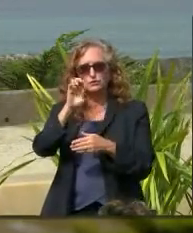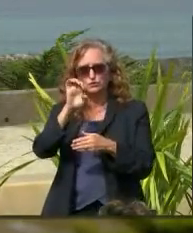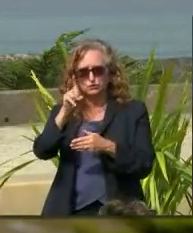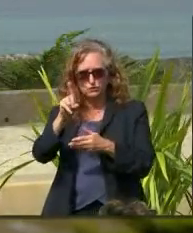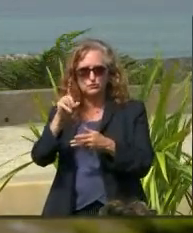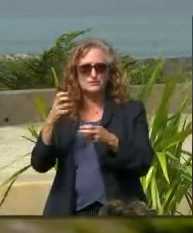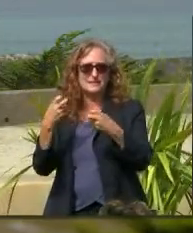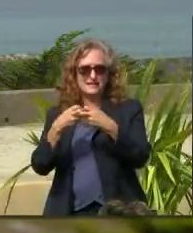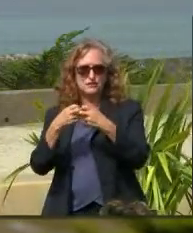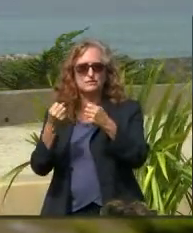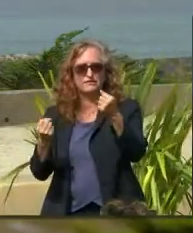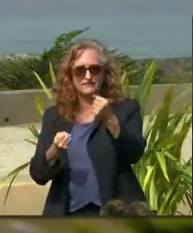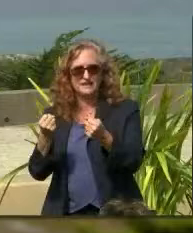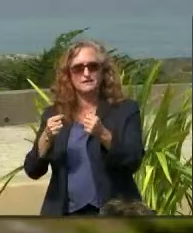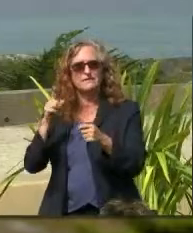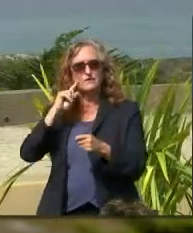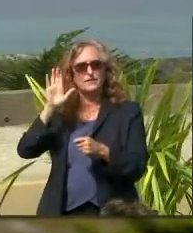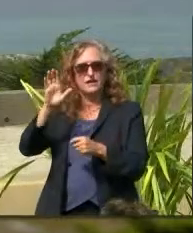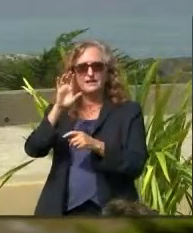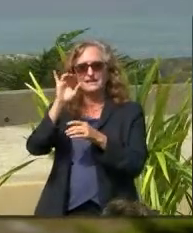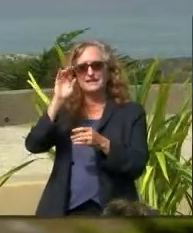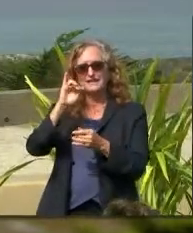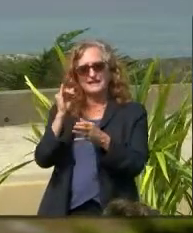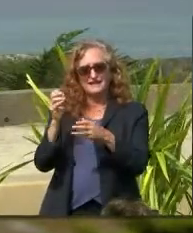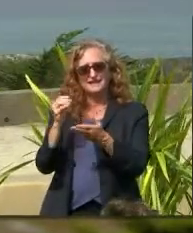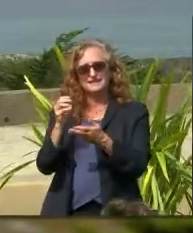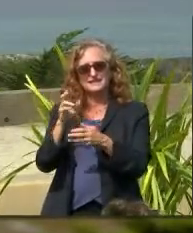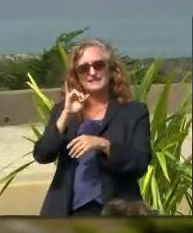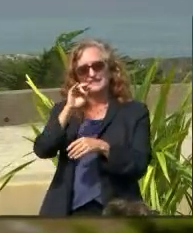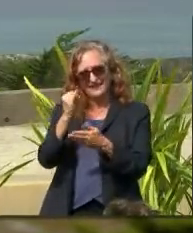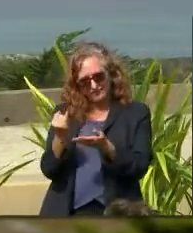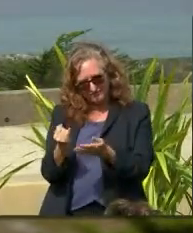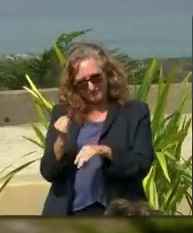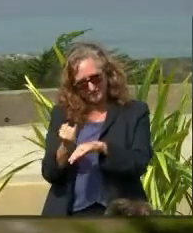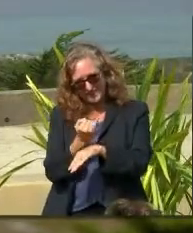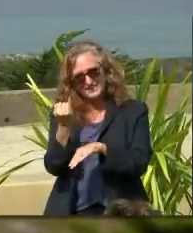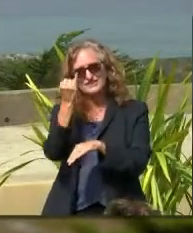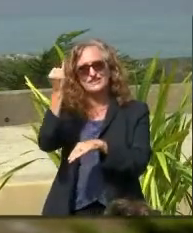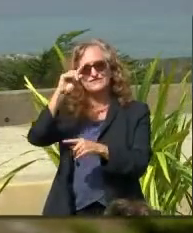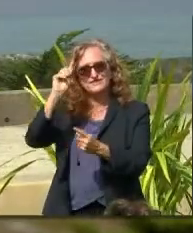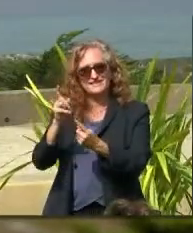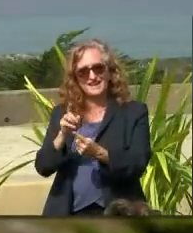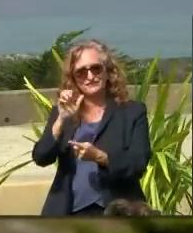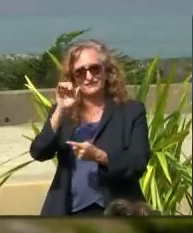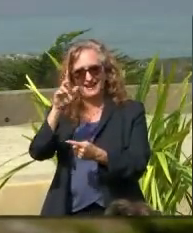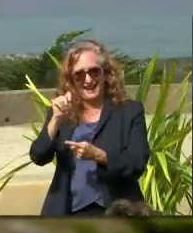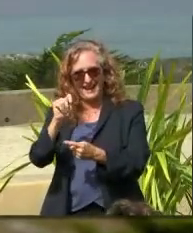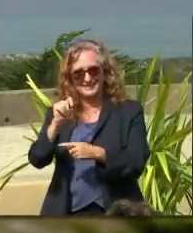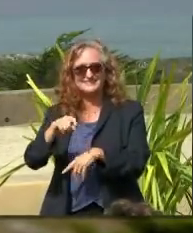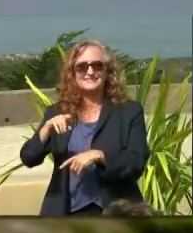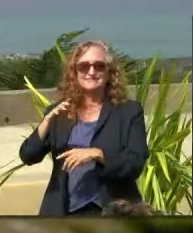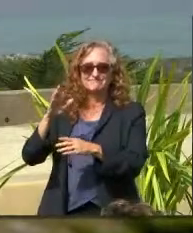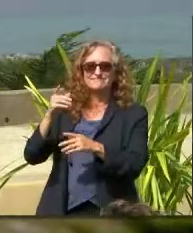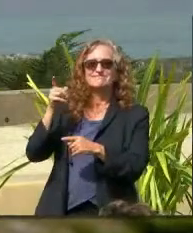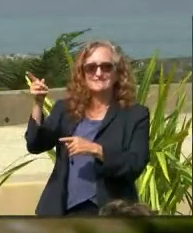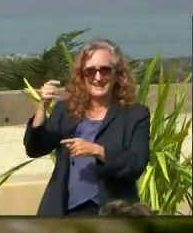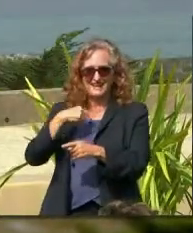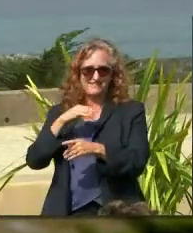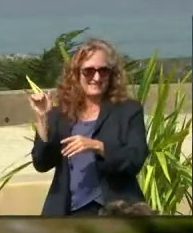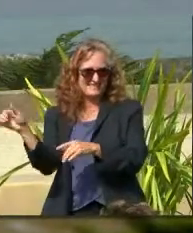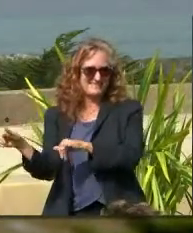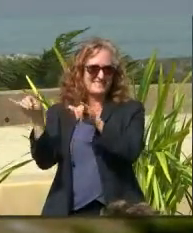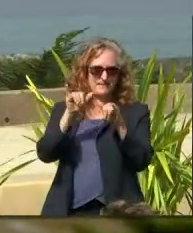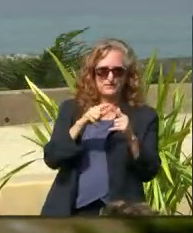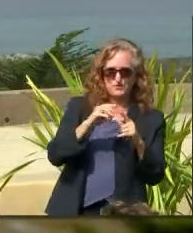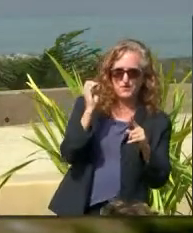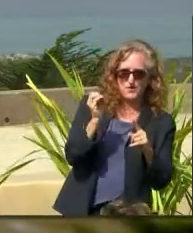in the Inflation Reduction Act. So yay Oregon and yay Congress. But